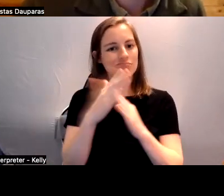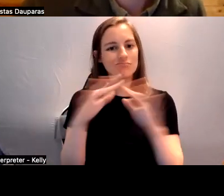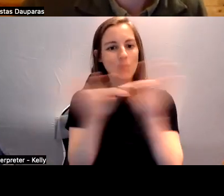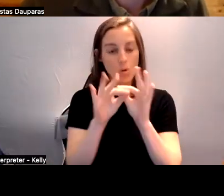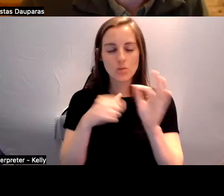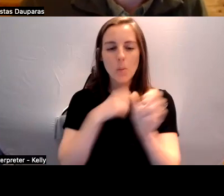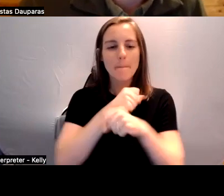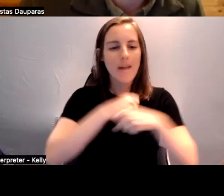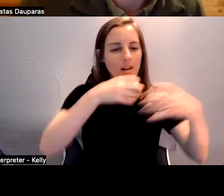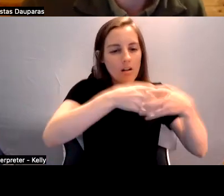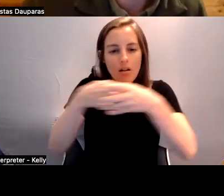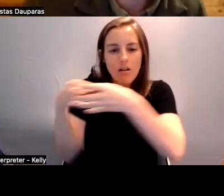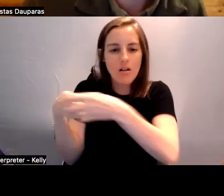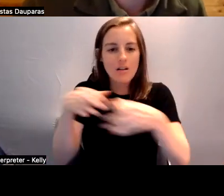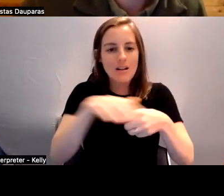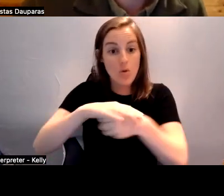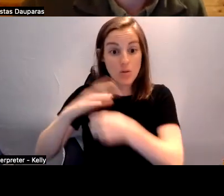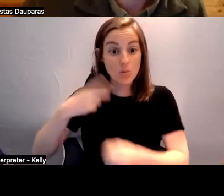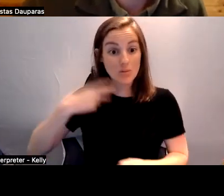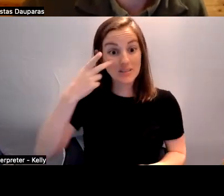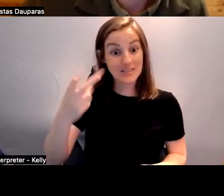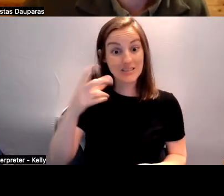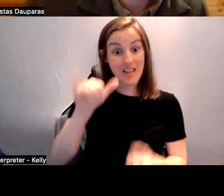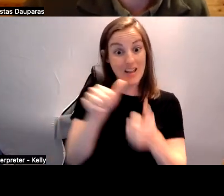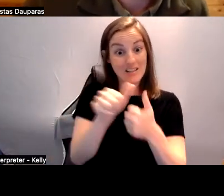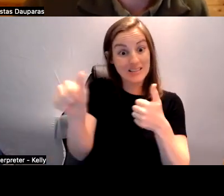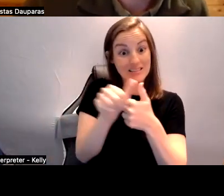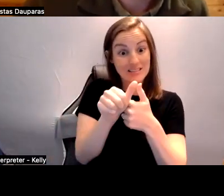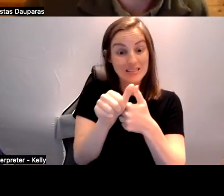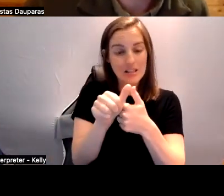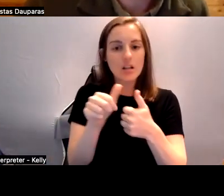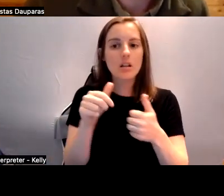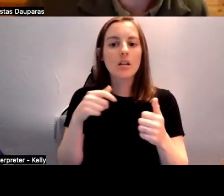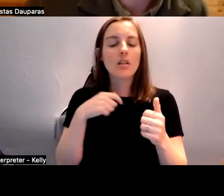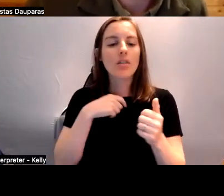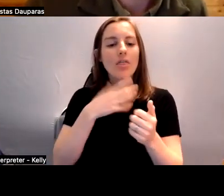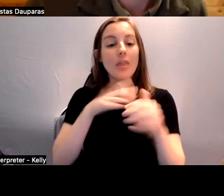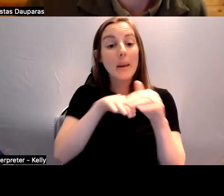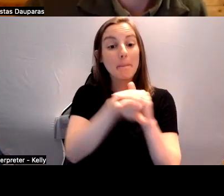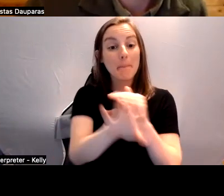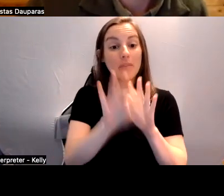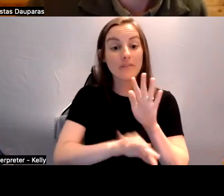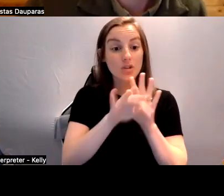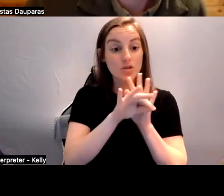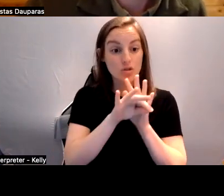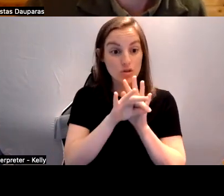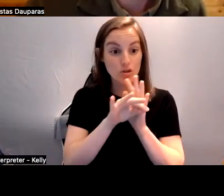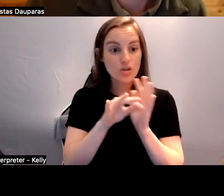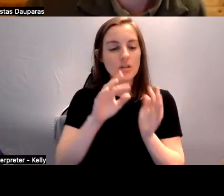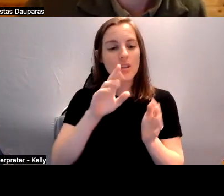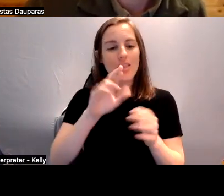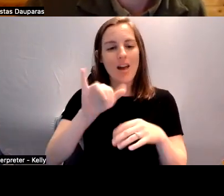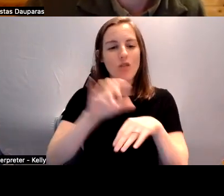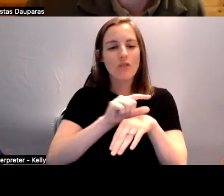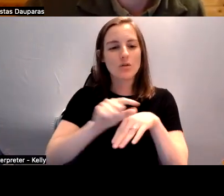every residue in terms of the C-alpha distance. And then the input features to tell that residue I and